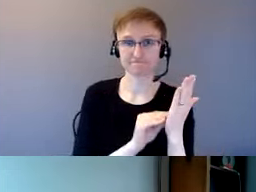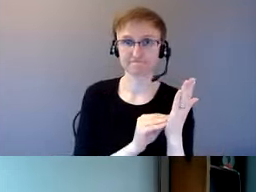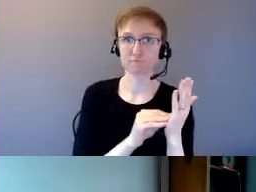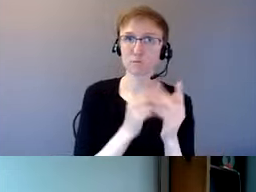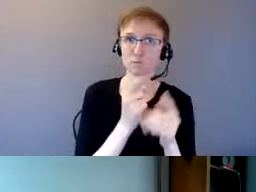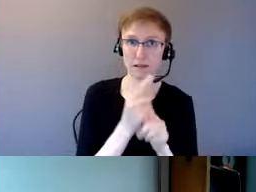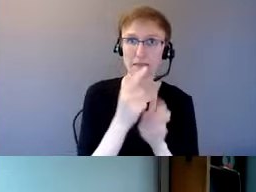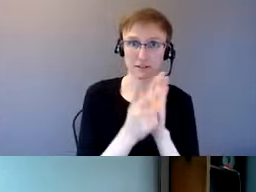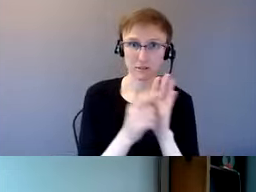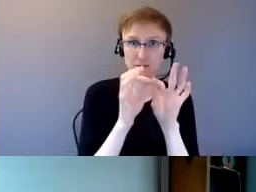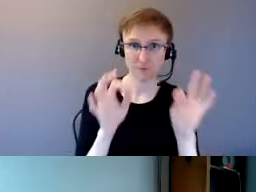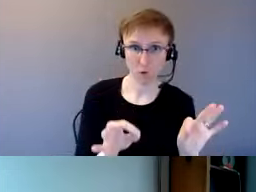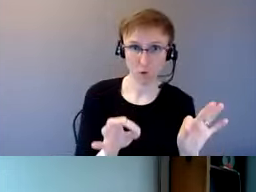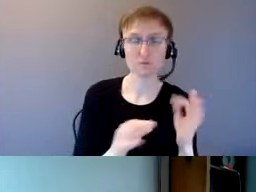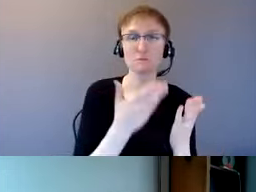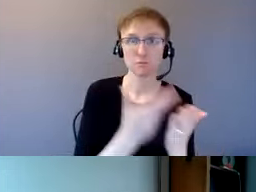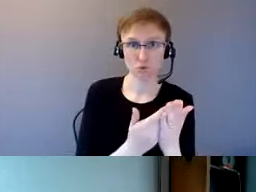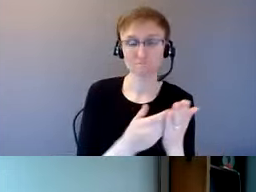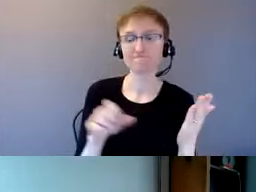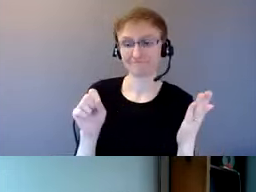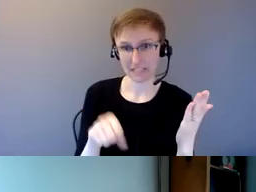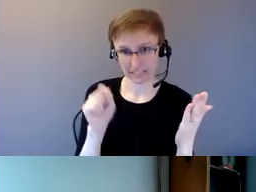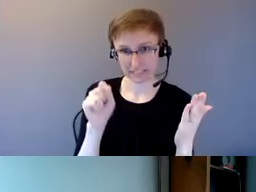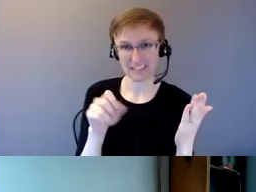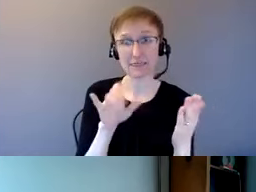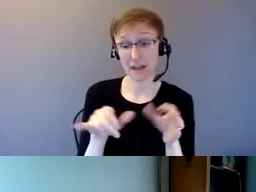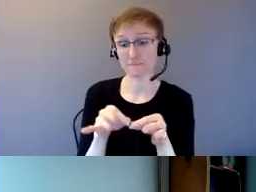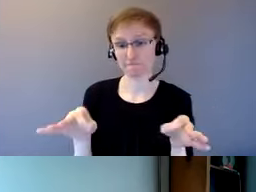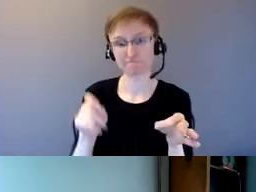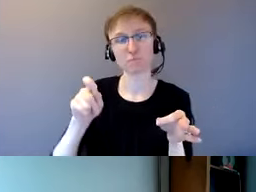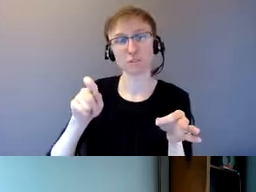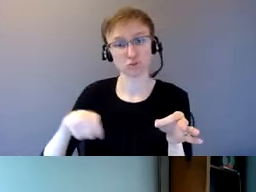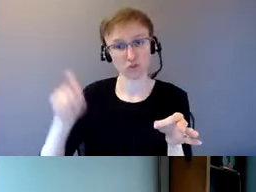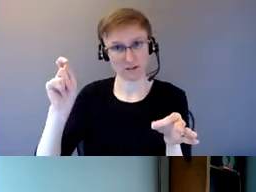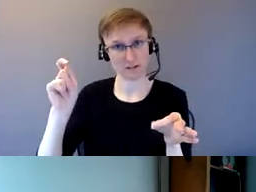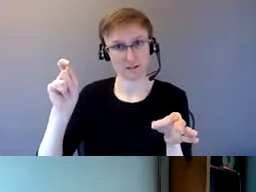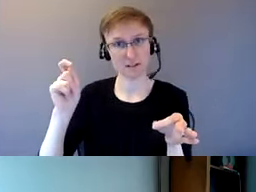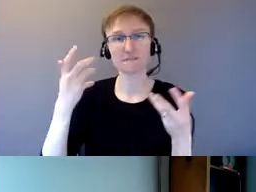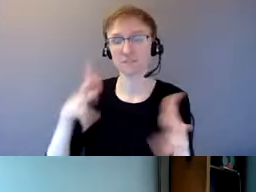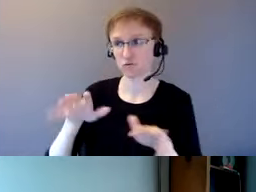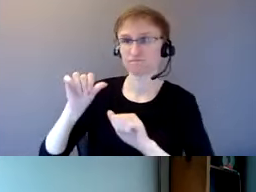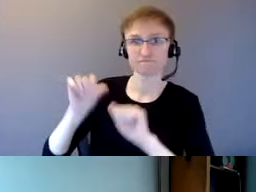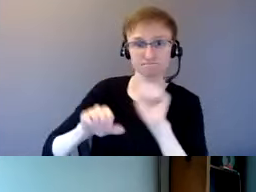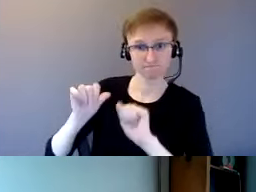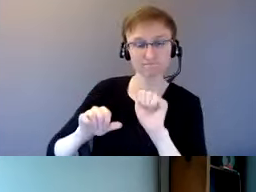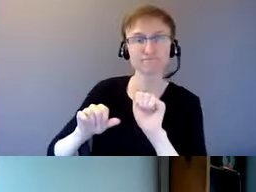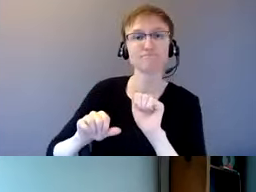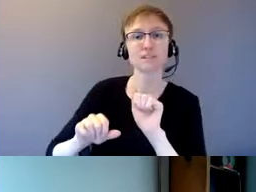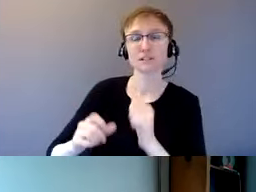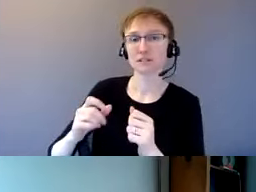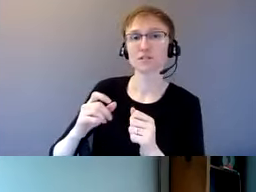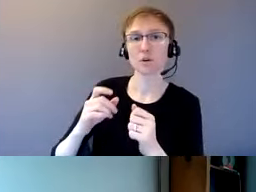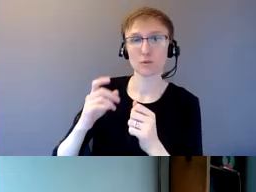this situation has been met and the person has been assessed by a designated capacity assessor